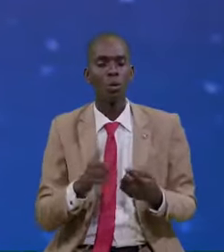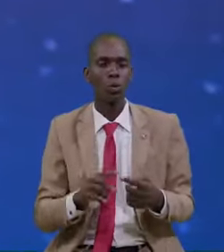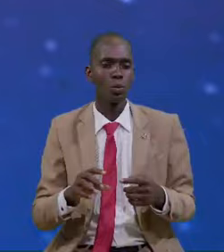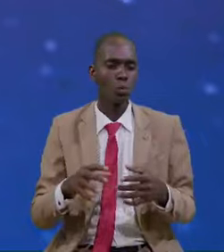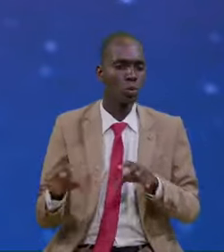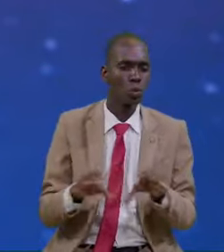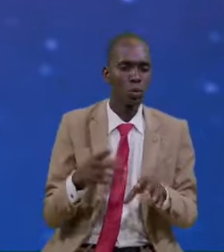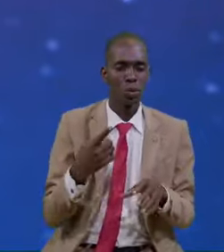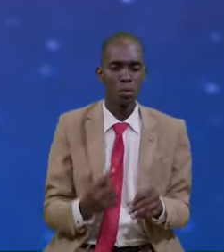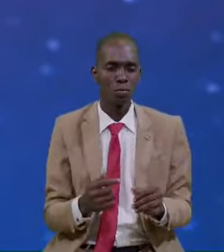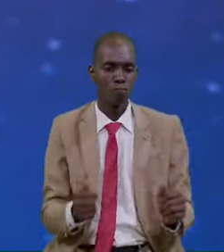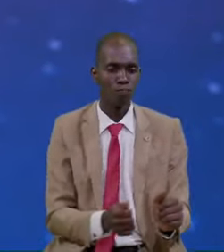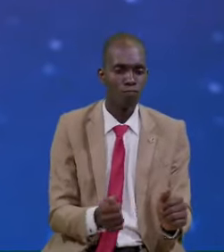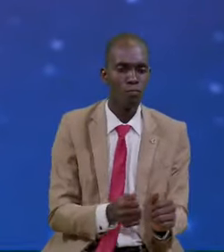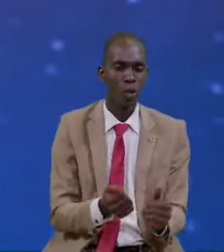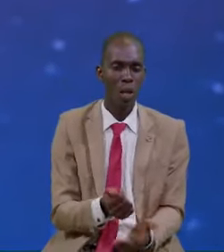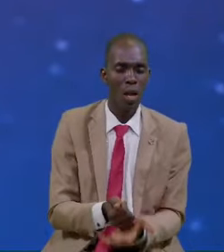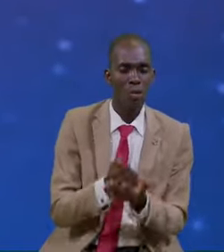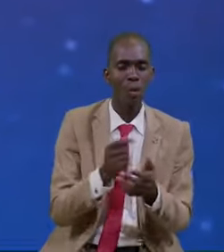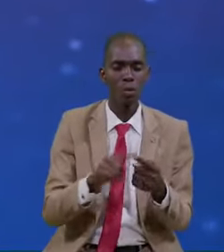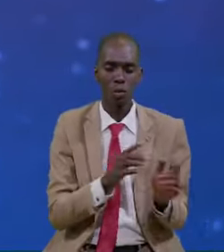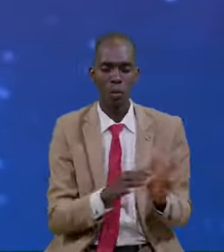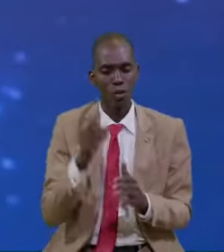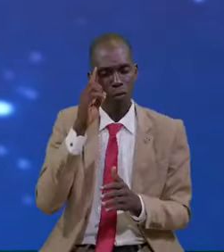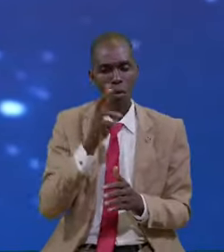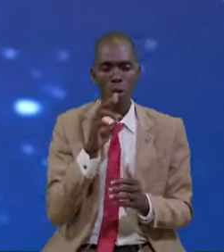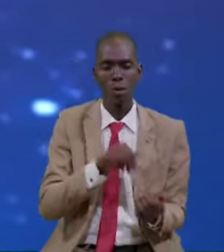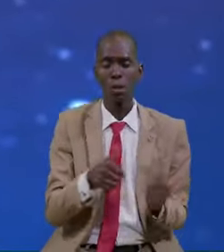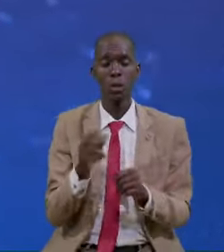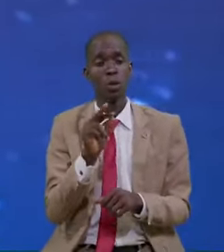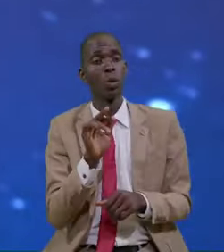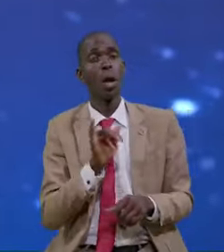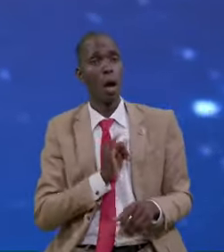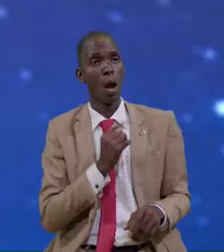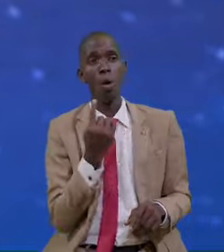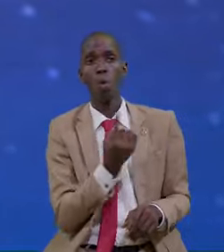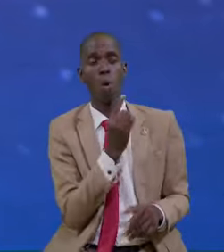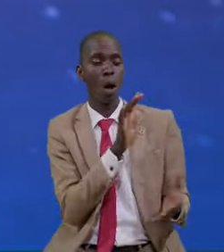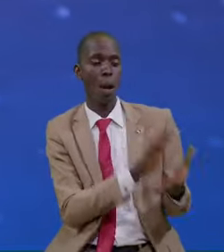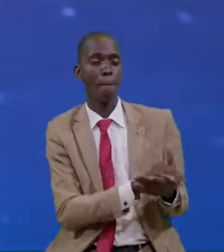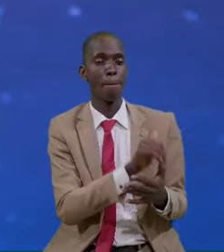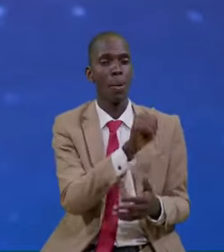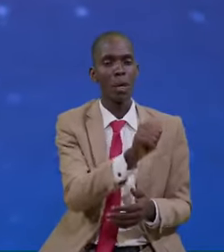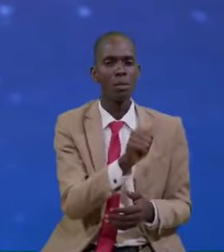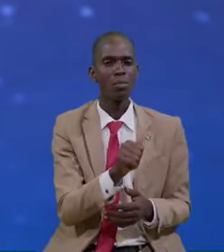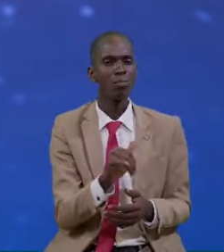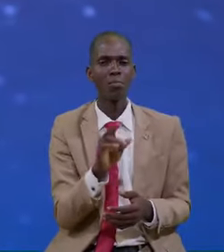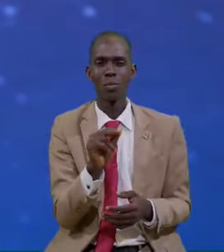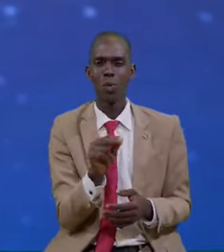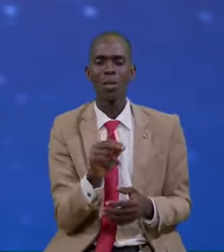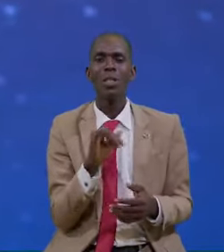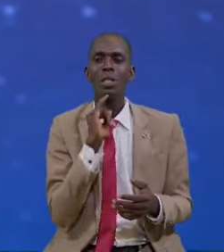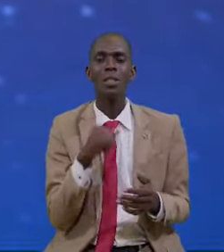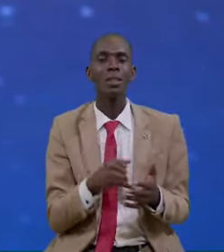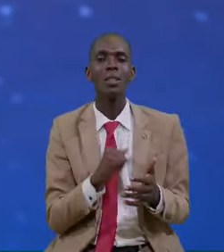prepare them for water baptism, they say, no, I just believe. Now, that's like walking